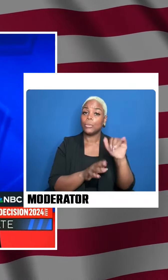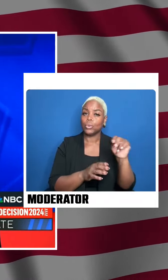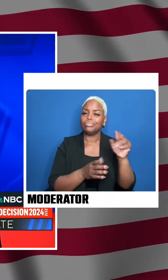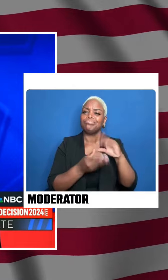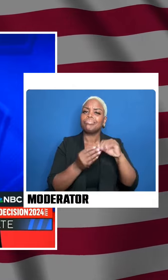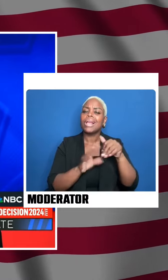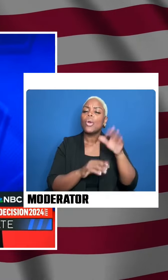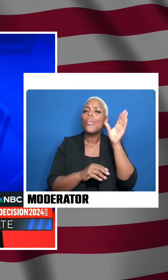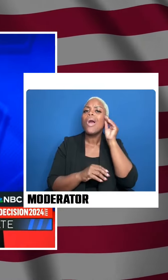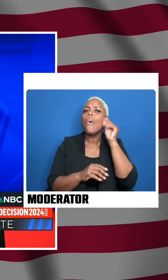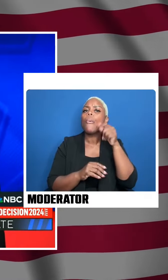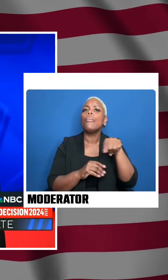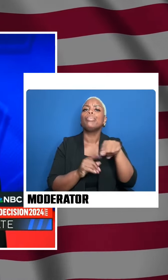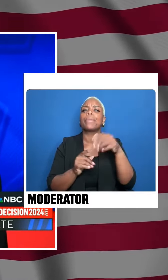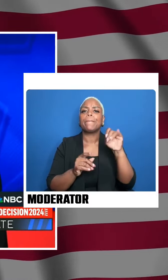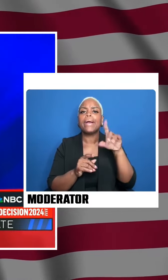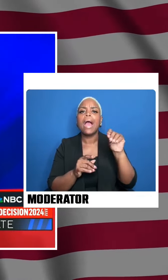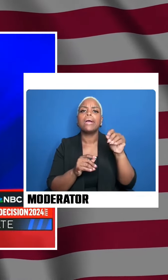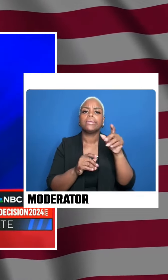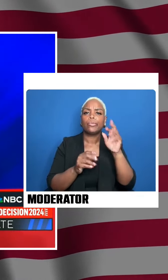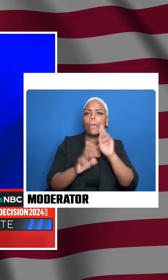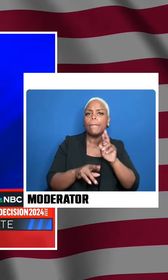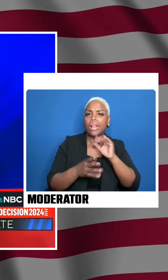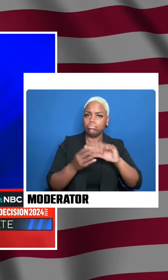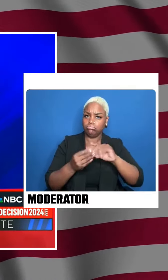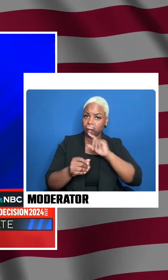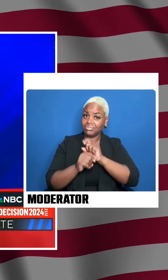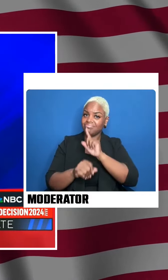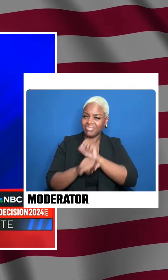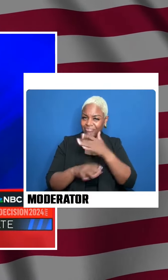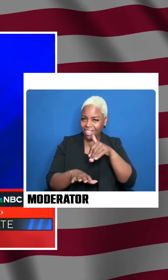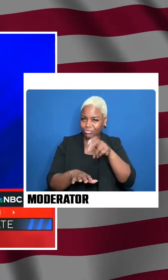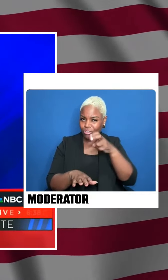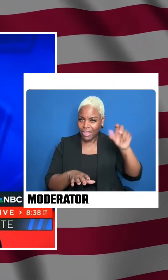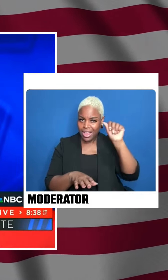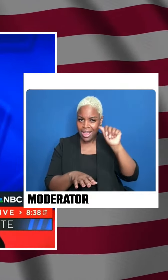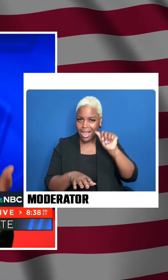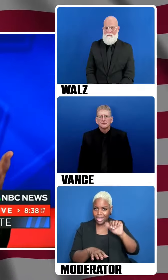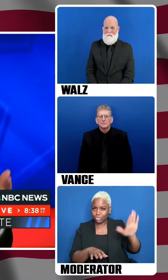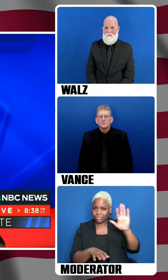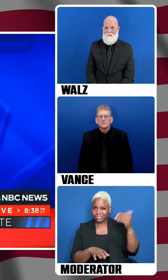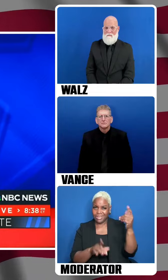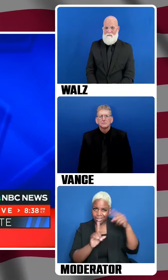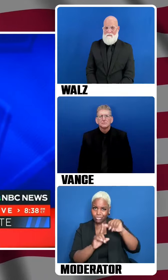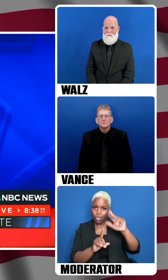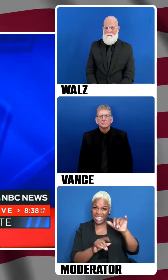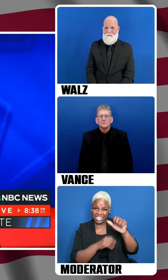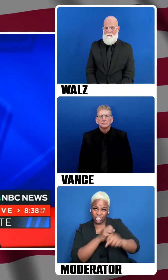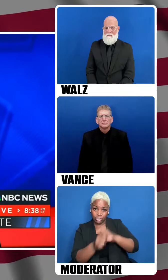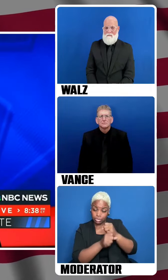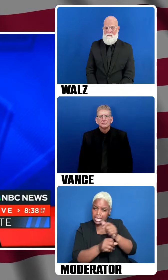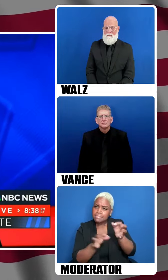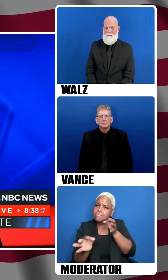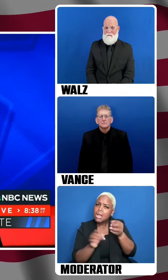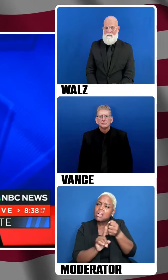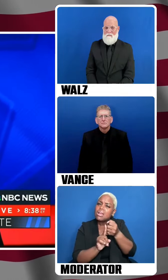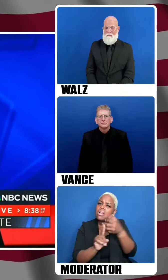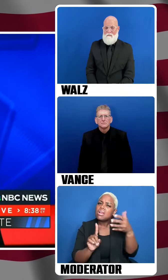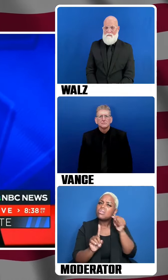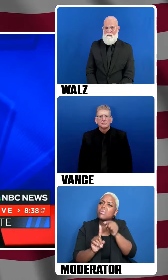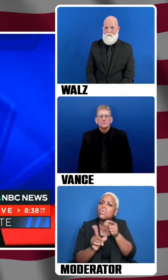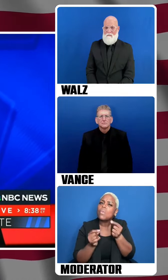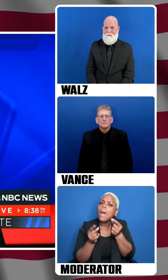until August of that year. Can you explain that discrepancy? Yeah, well, and to the folks out there who didn't get at the top of this,